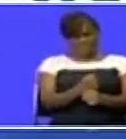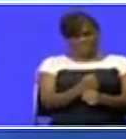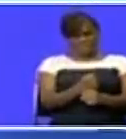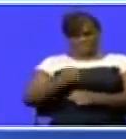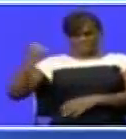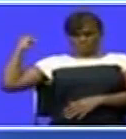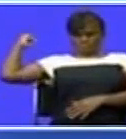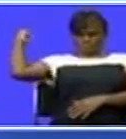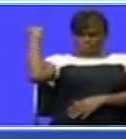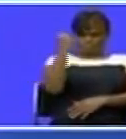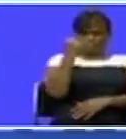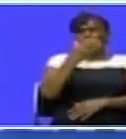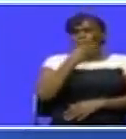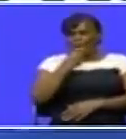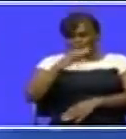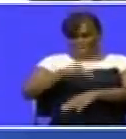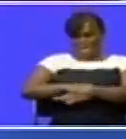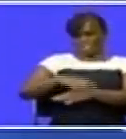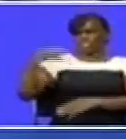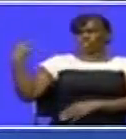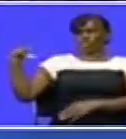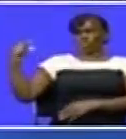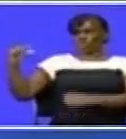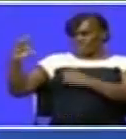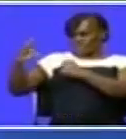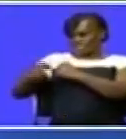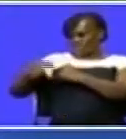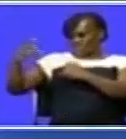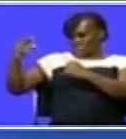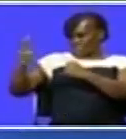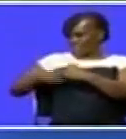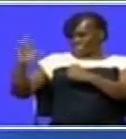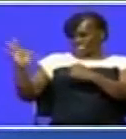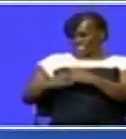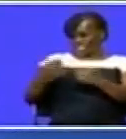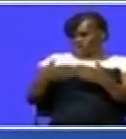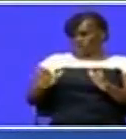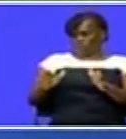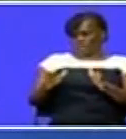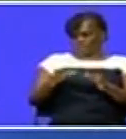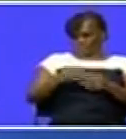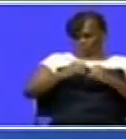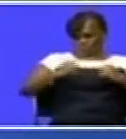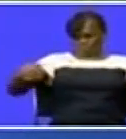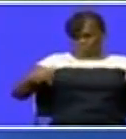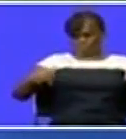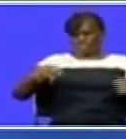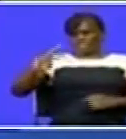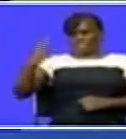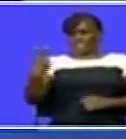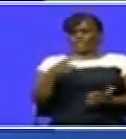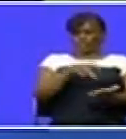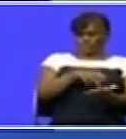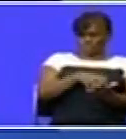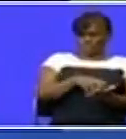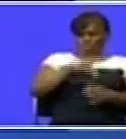Javelin maestro Julius Yego claimed gold with a 78.29 meters throw, opening a 14-meter margin between him and second-place Fred Kogo, who